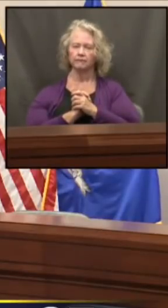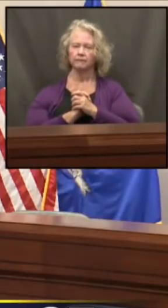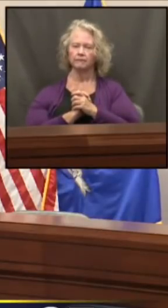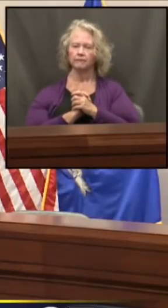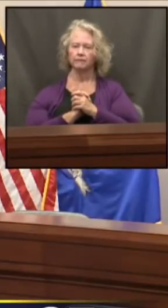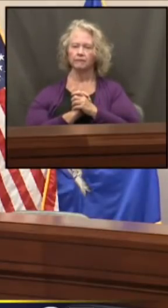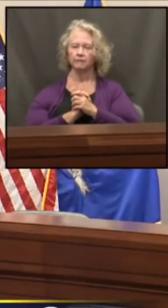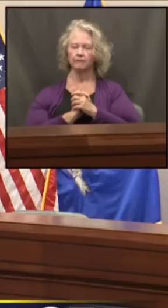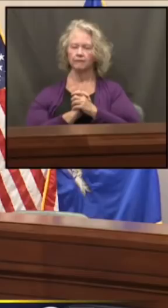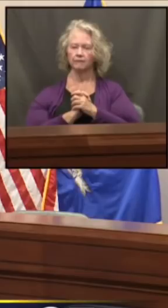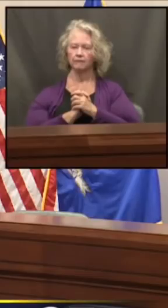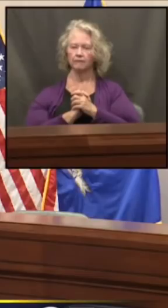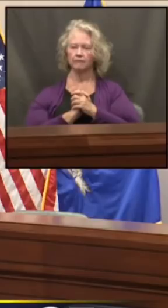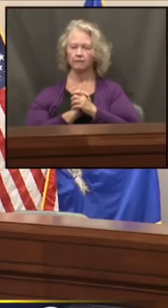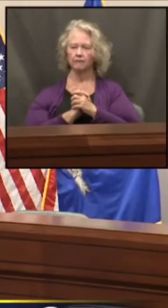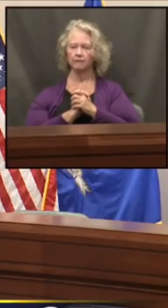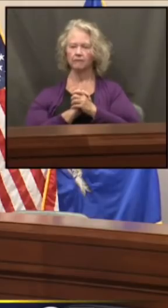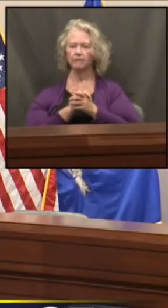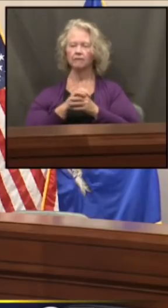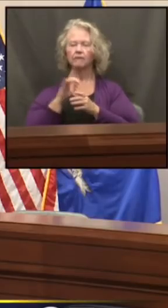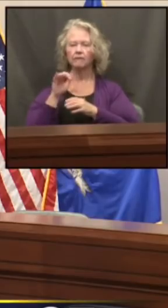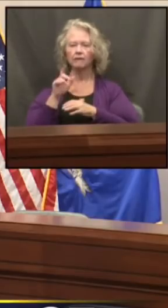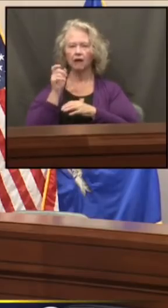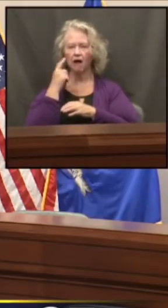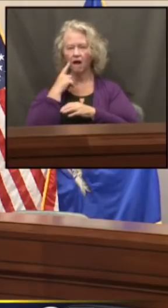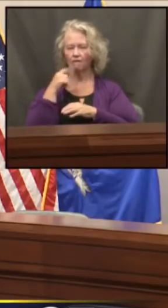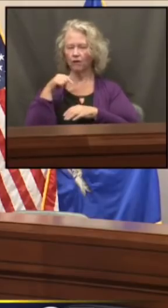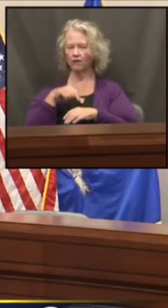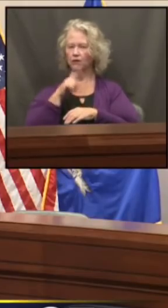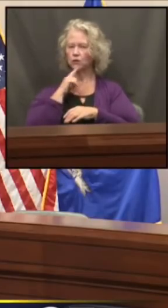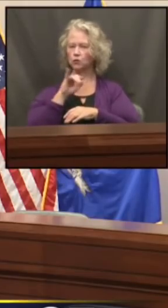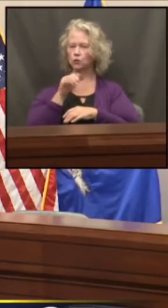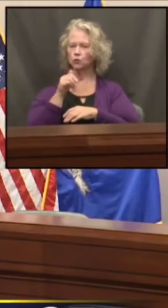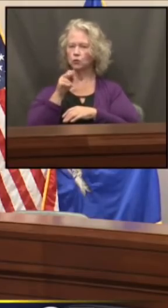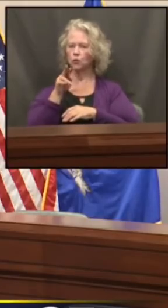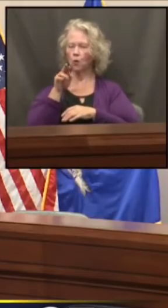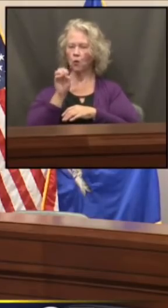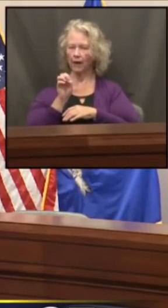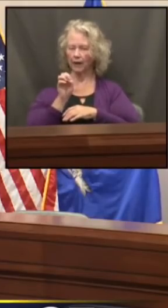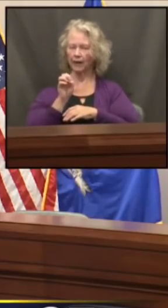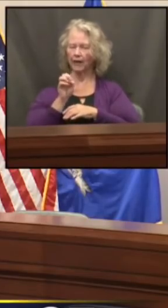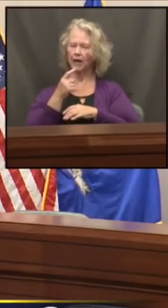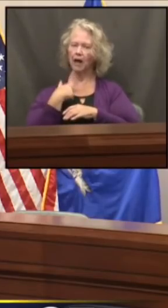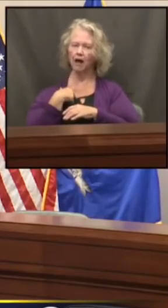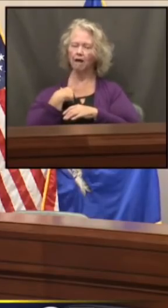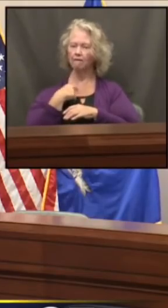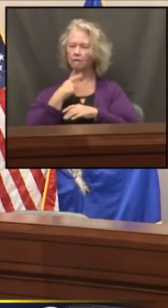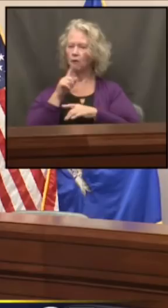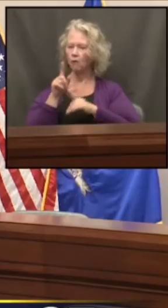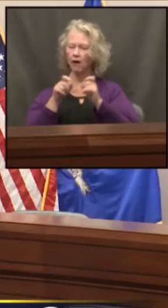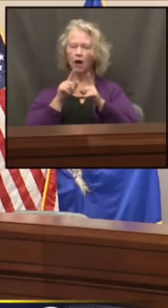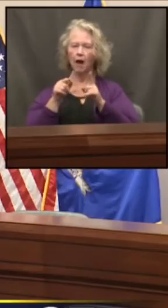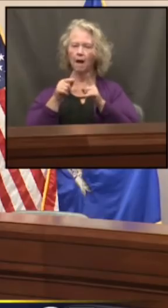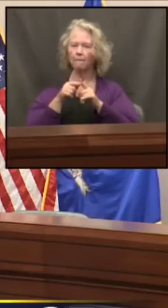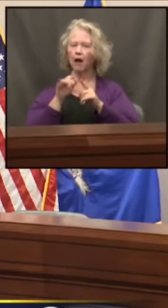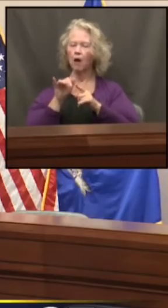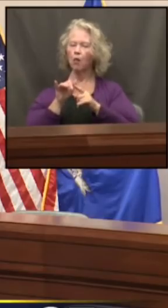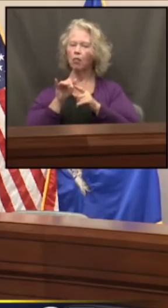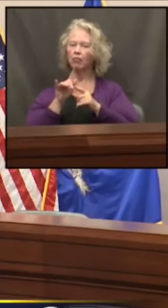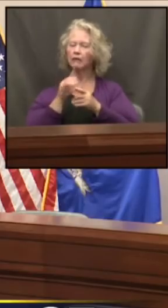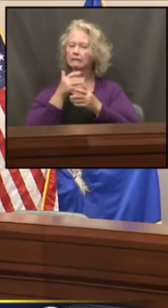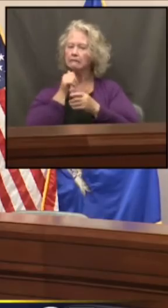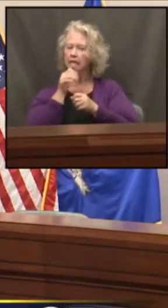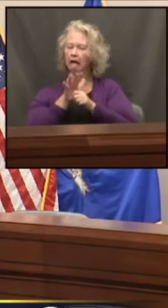Governor, this is Jody Latina. I have a quick question about the school bus driver shortage. Are you in a position to